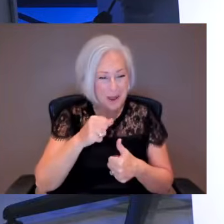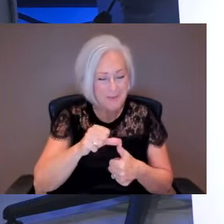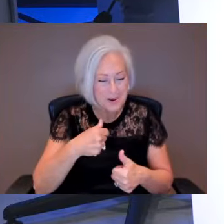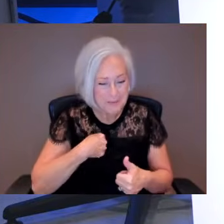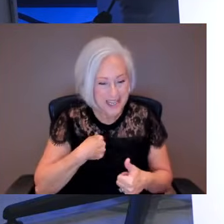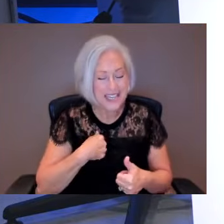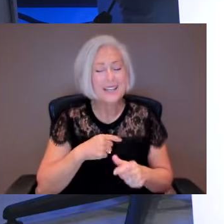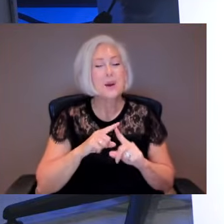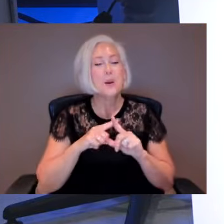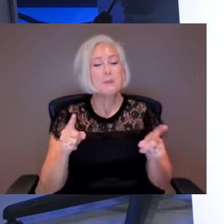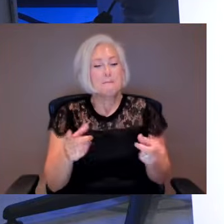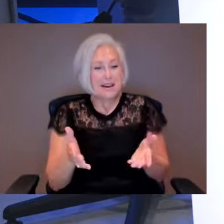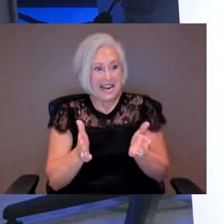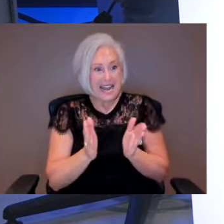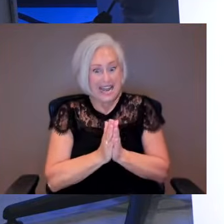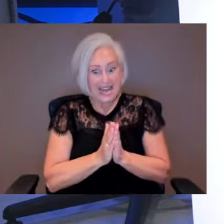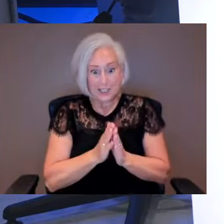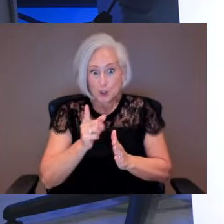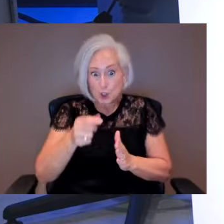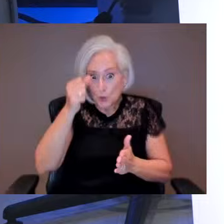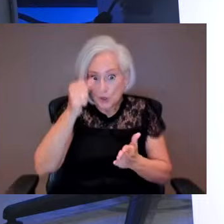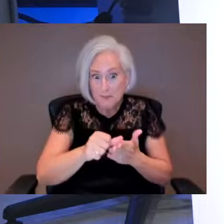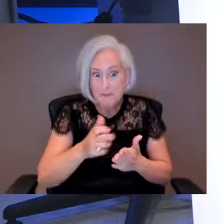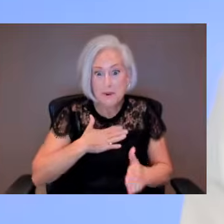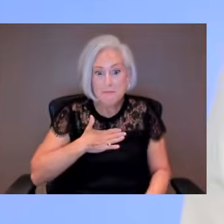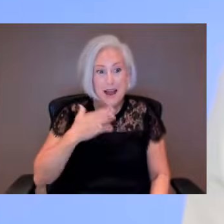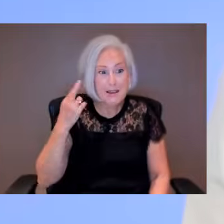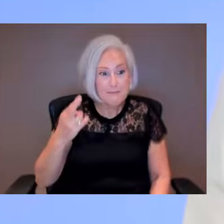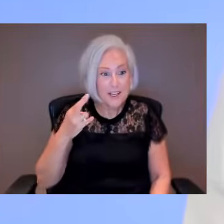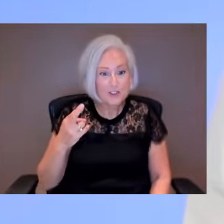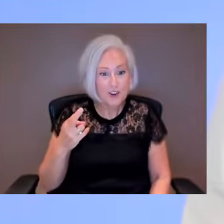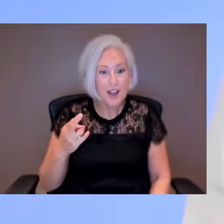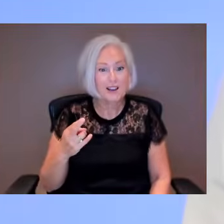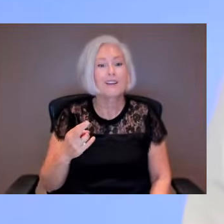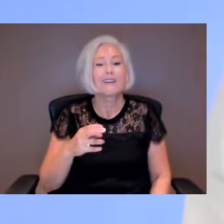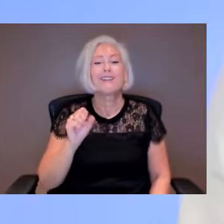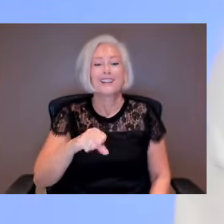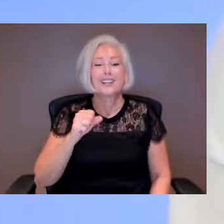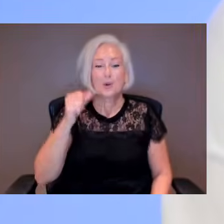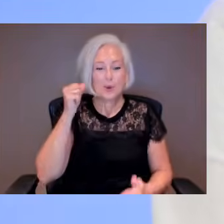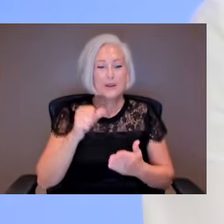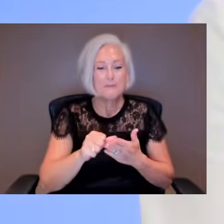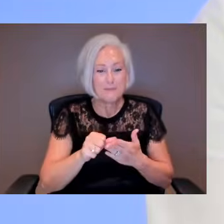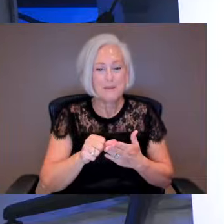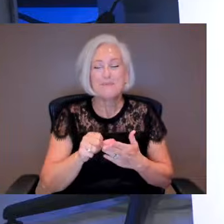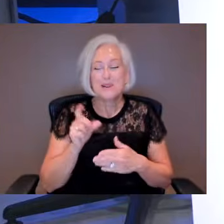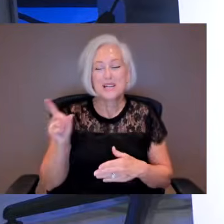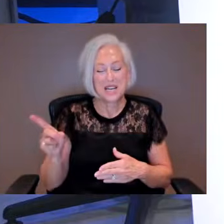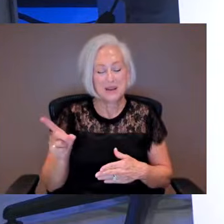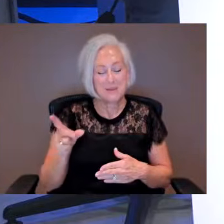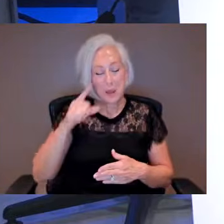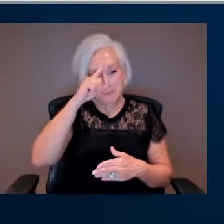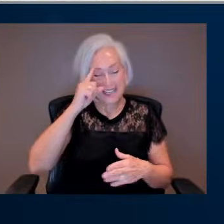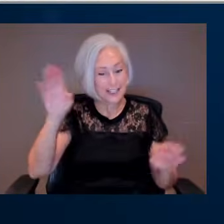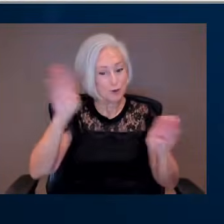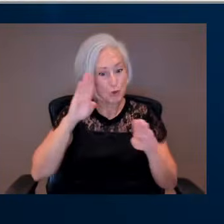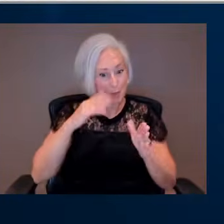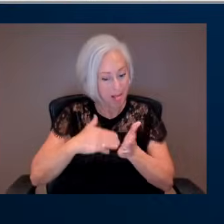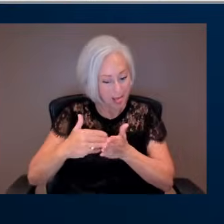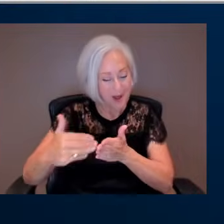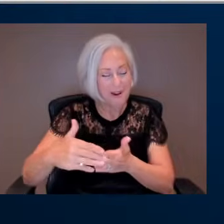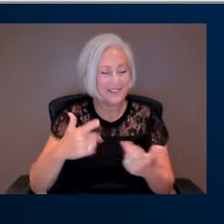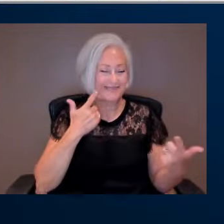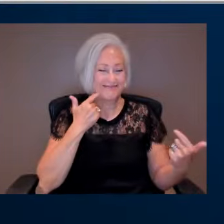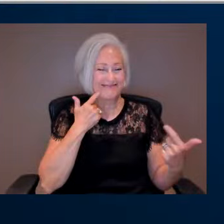she remembered my best friend, and she remembered him, but it was because he got in trouble a lot. Oh, well, there you go. There you go. That is